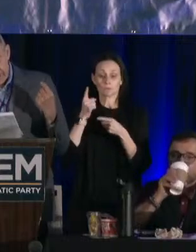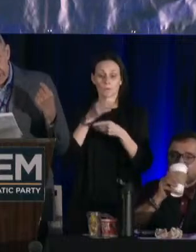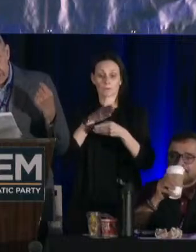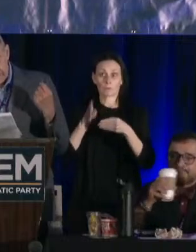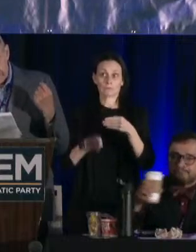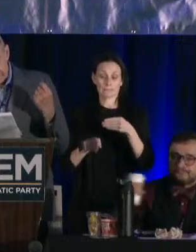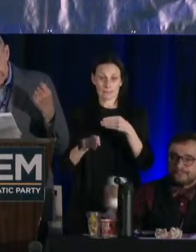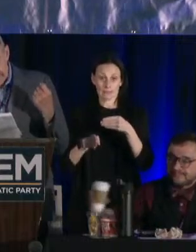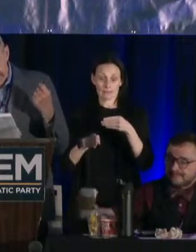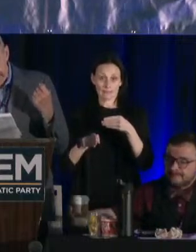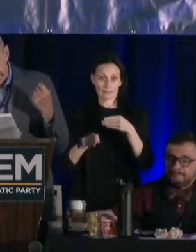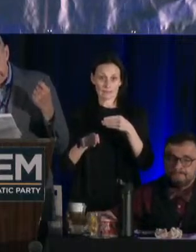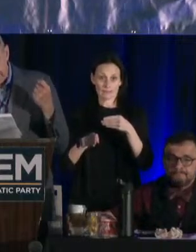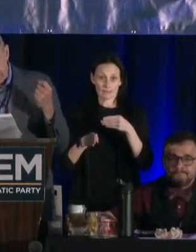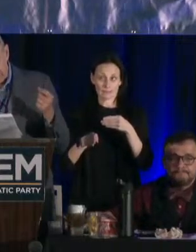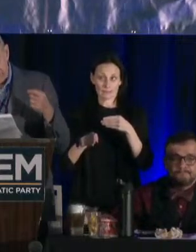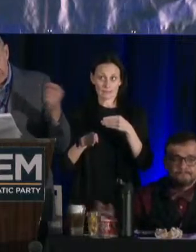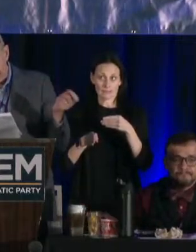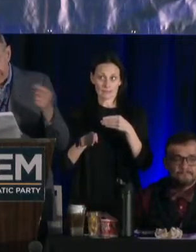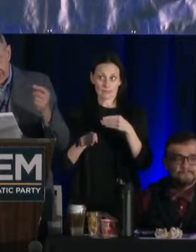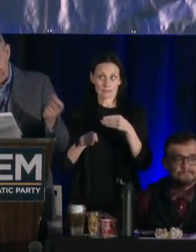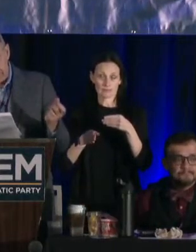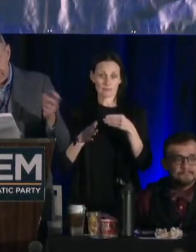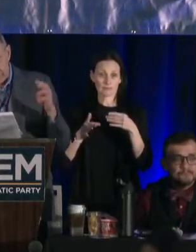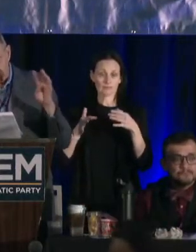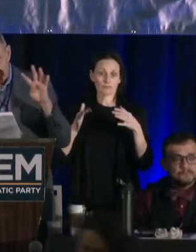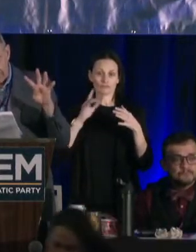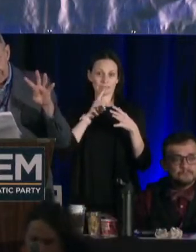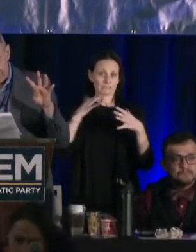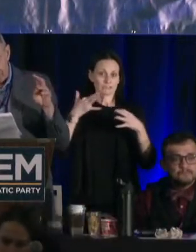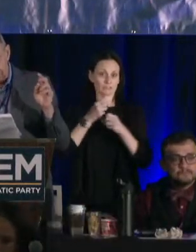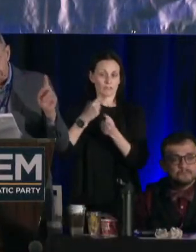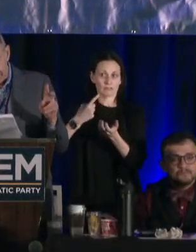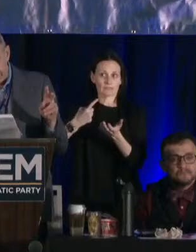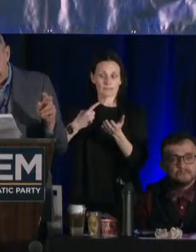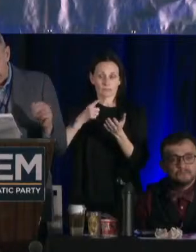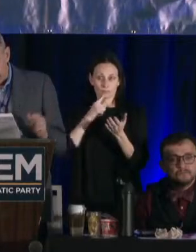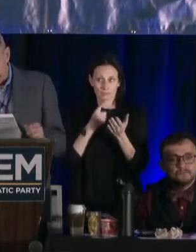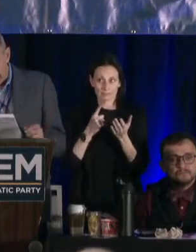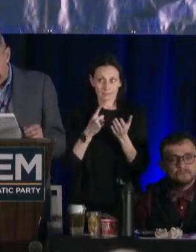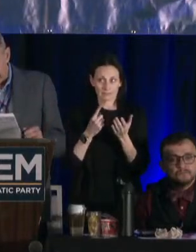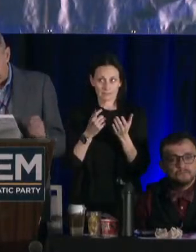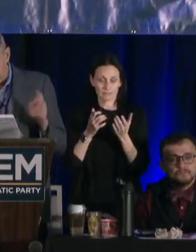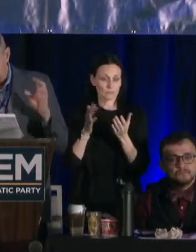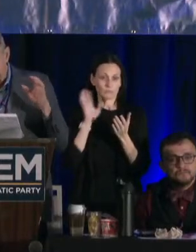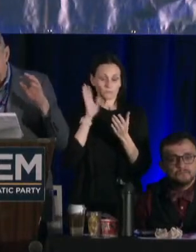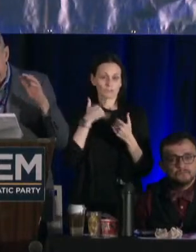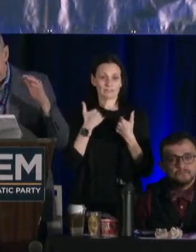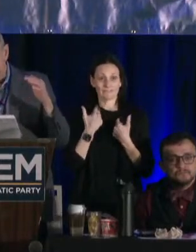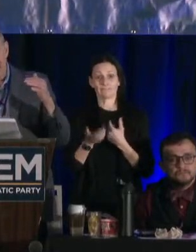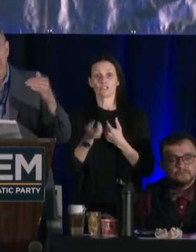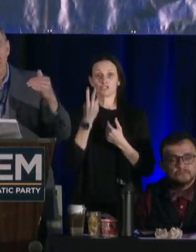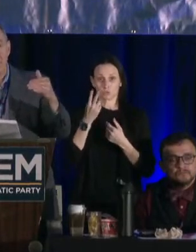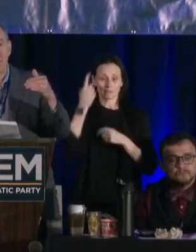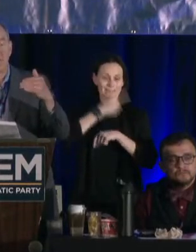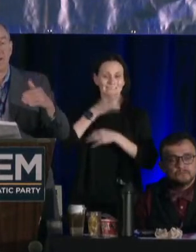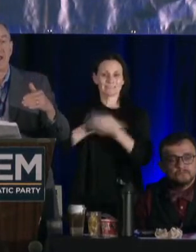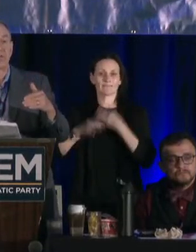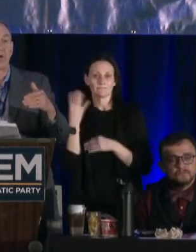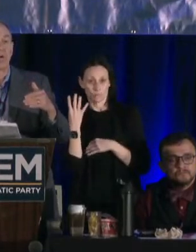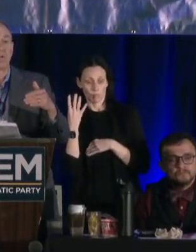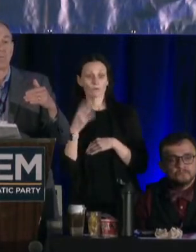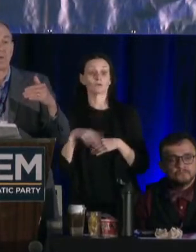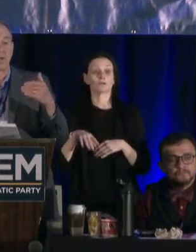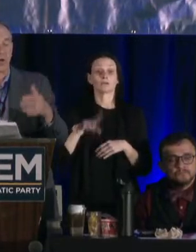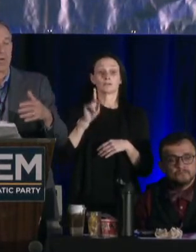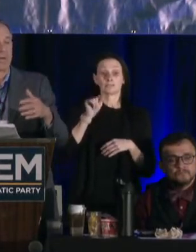weekend and consolidating. We used to have 4 days of meetings. Now we're just going to have 2, and the date